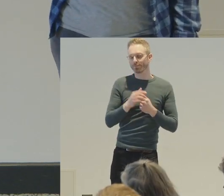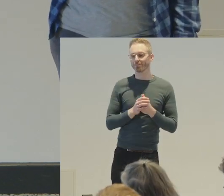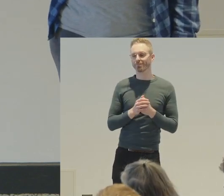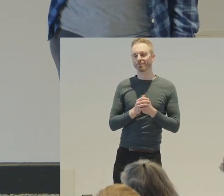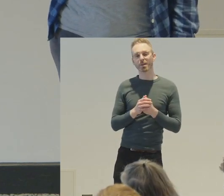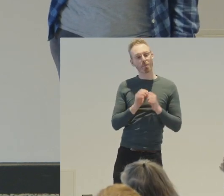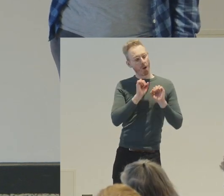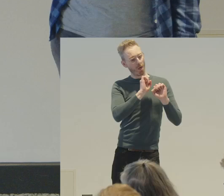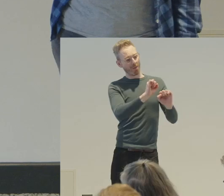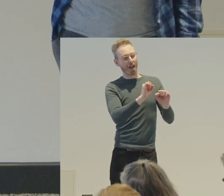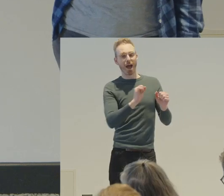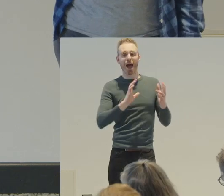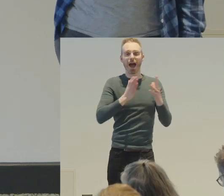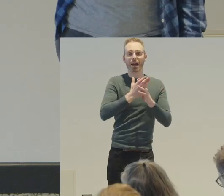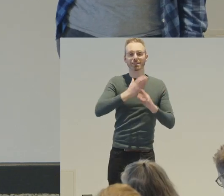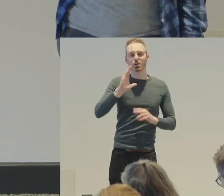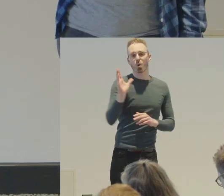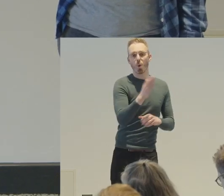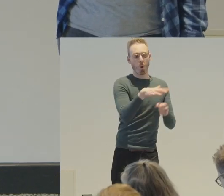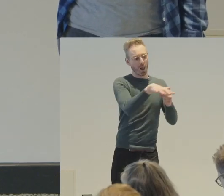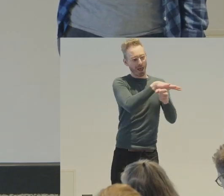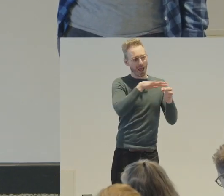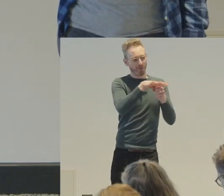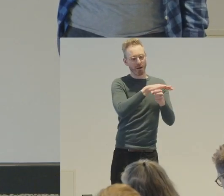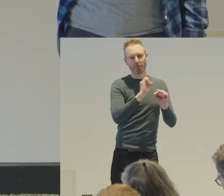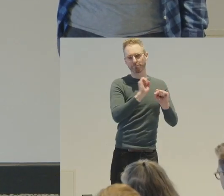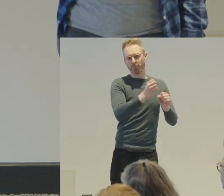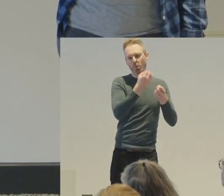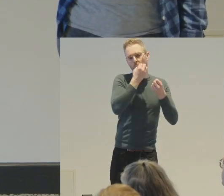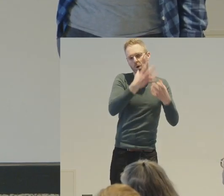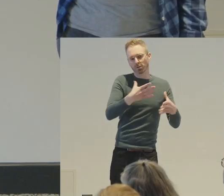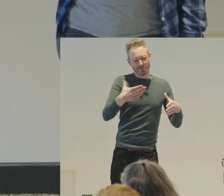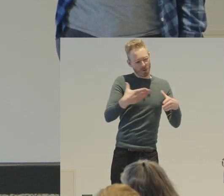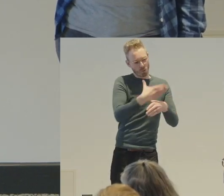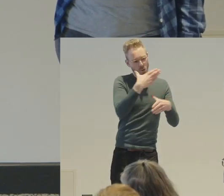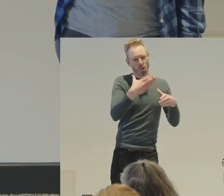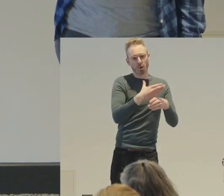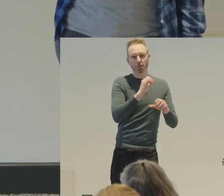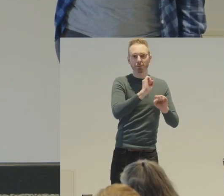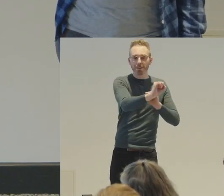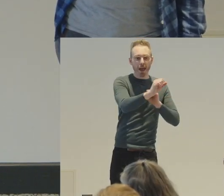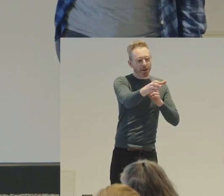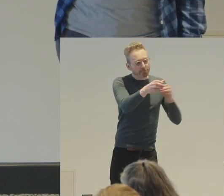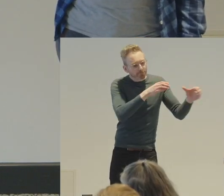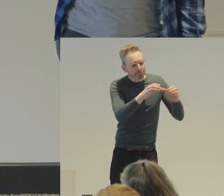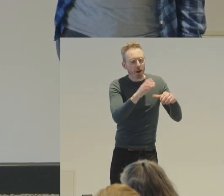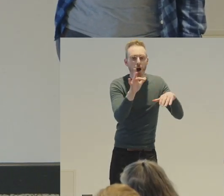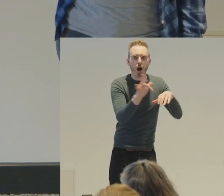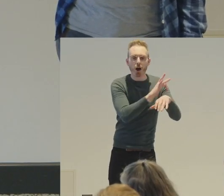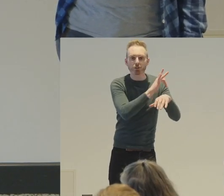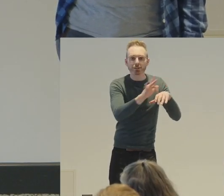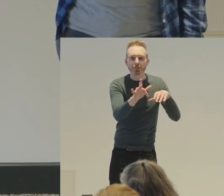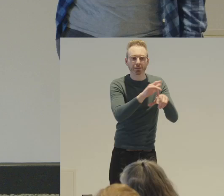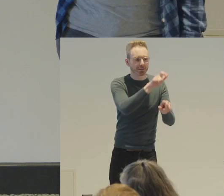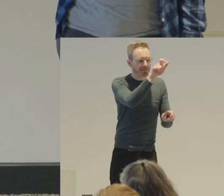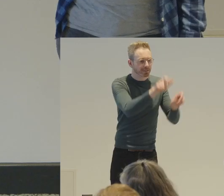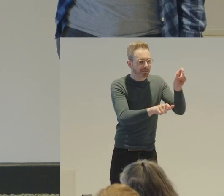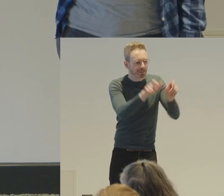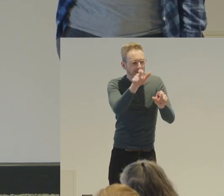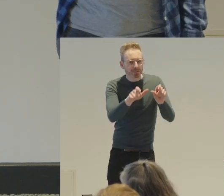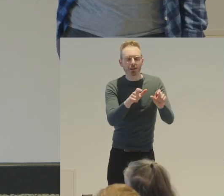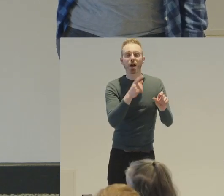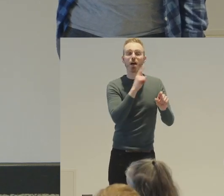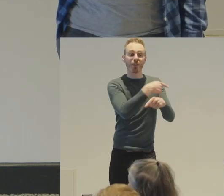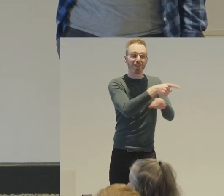from their wonderful artists, but also just think about how we can embed learning disabled and